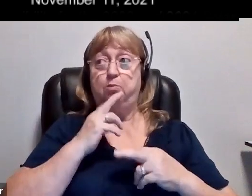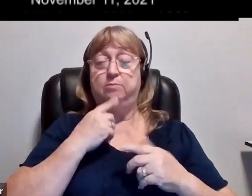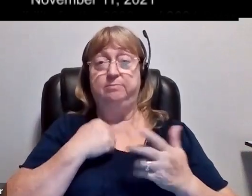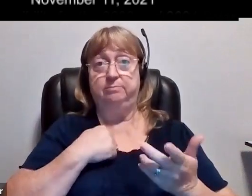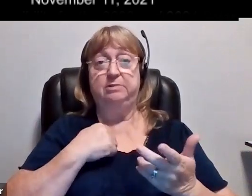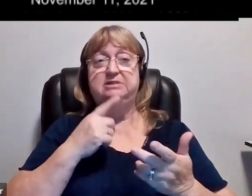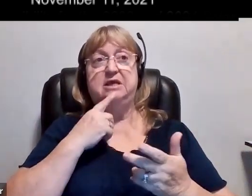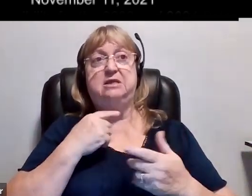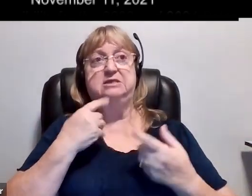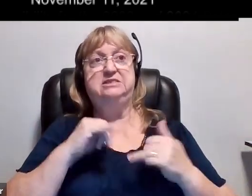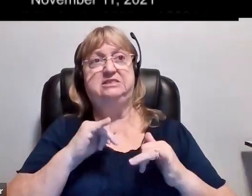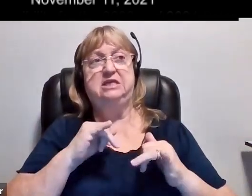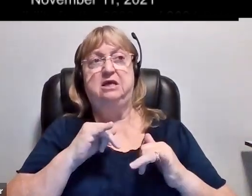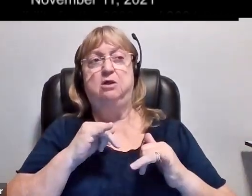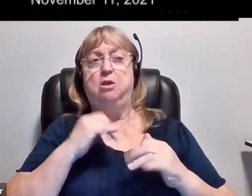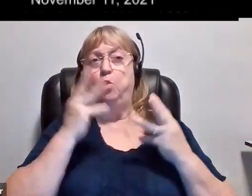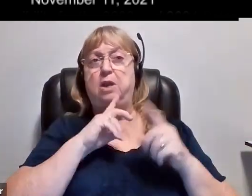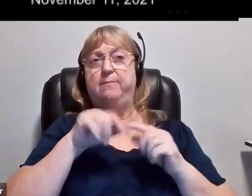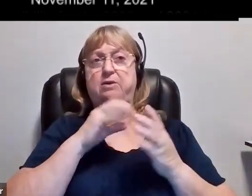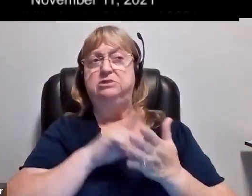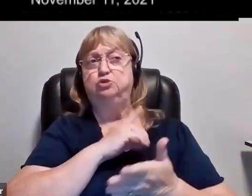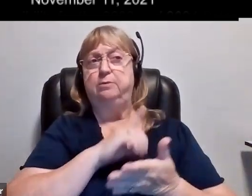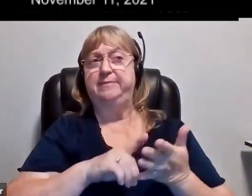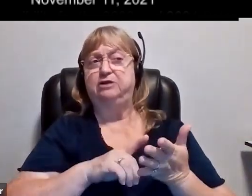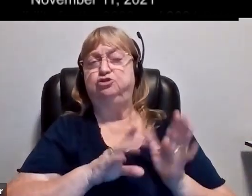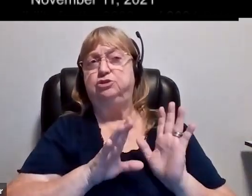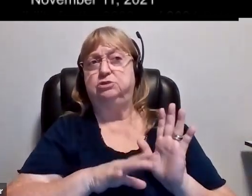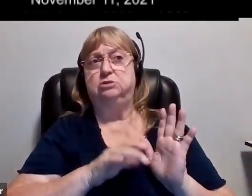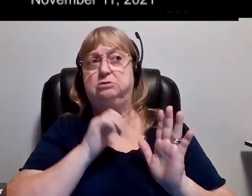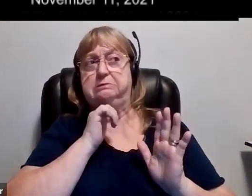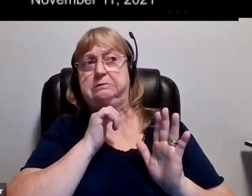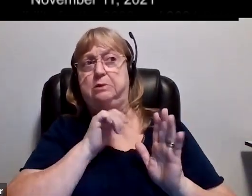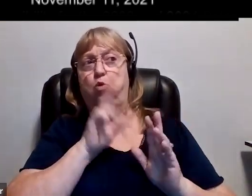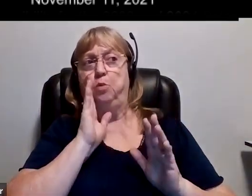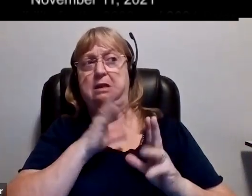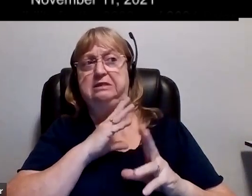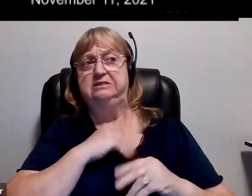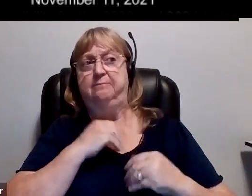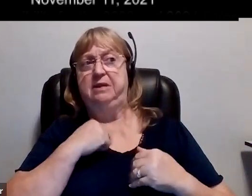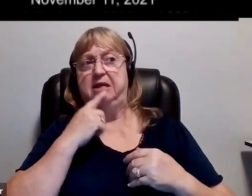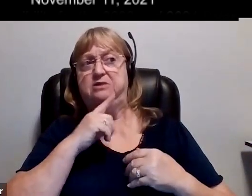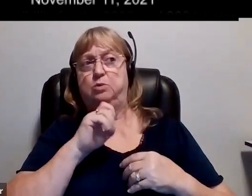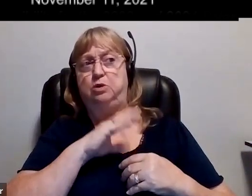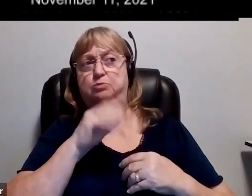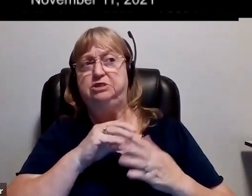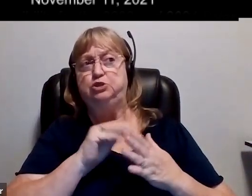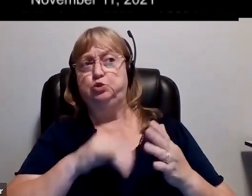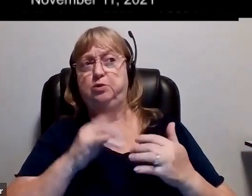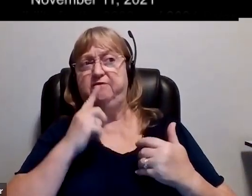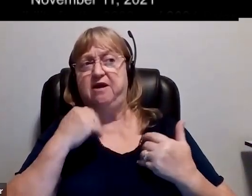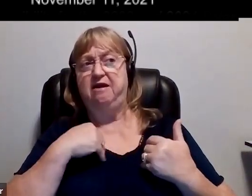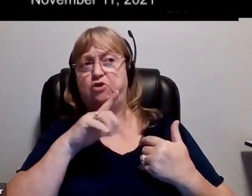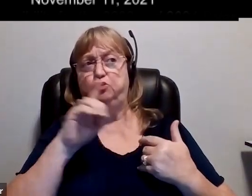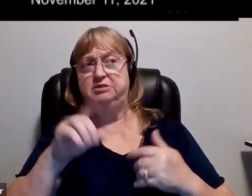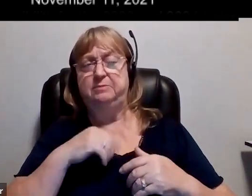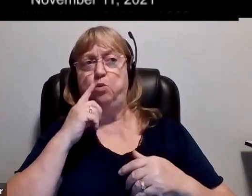still worry about being discriminated against. They don't know how you're going to accept them as a full-fledged 100% student if they have a learning disability or a